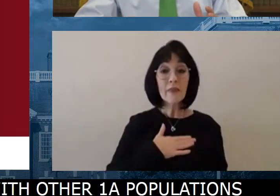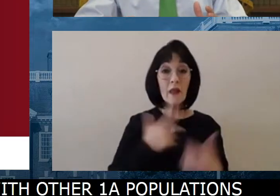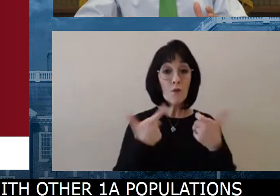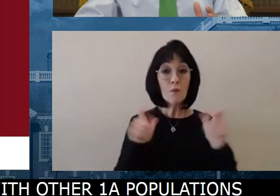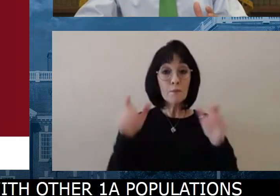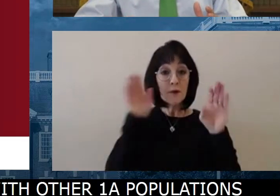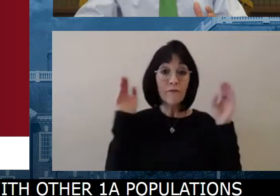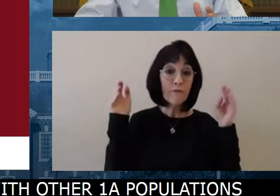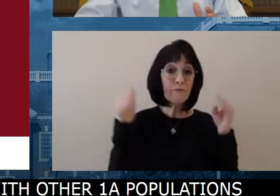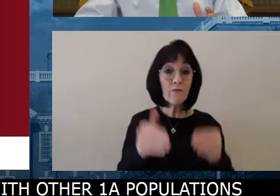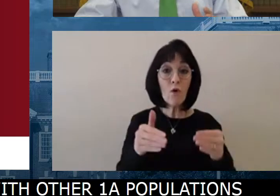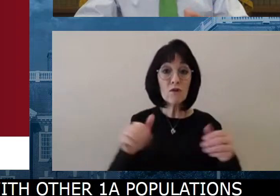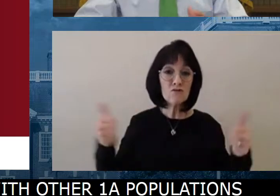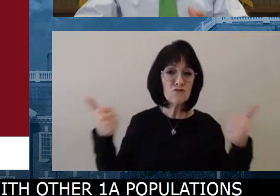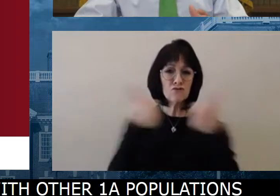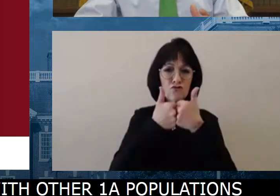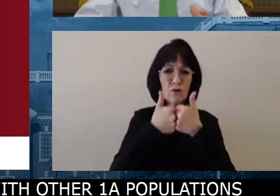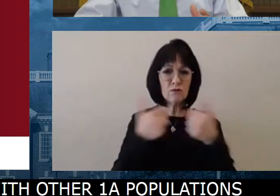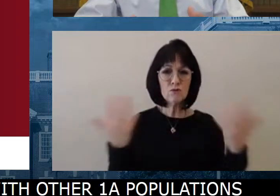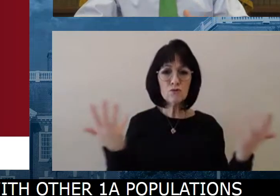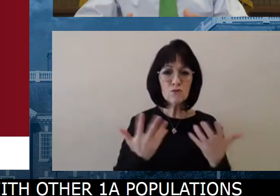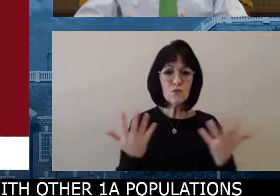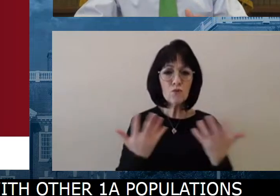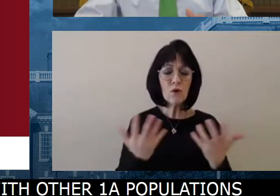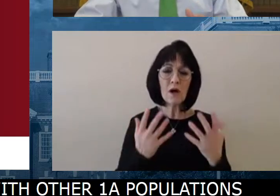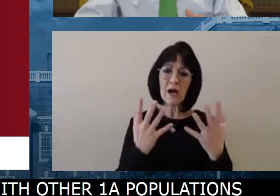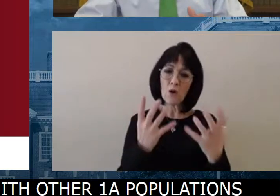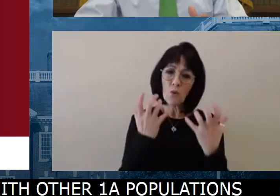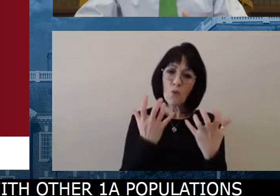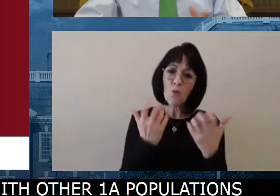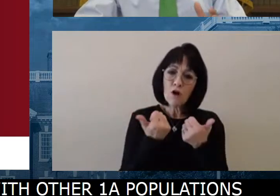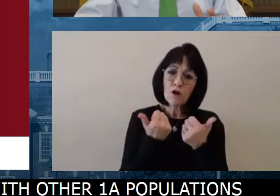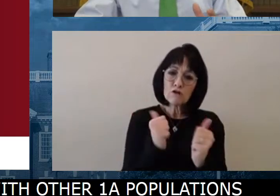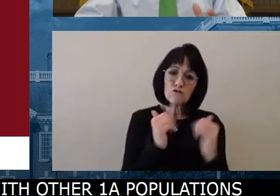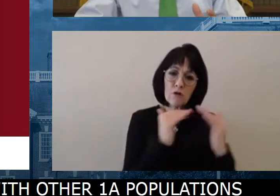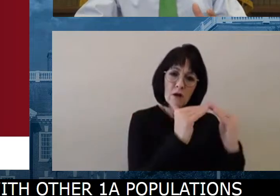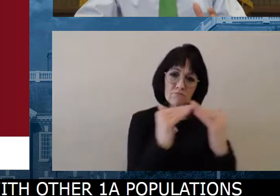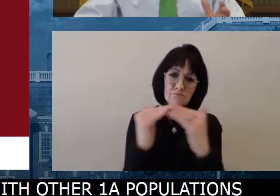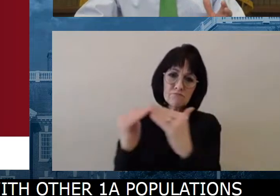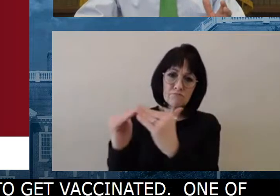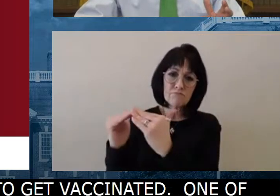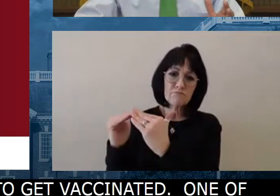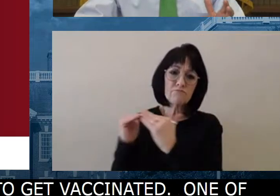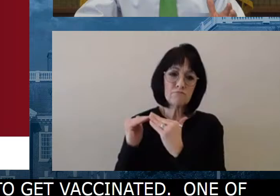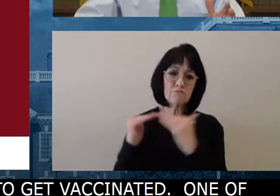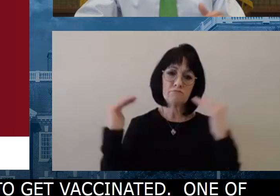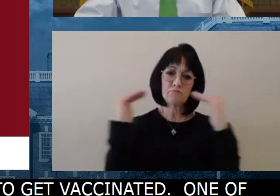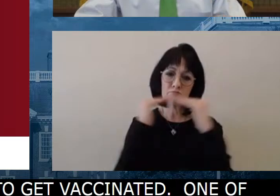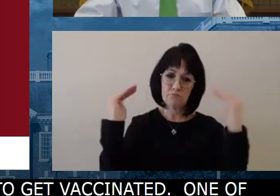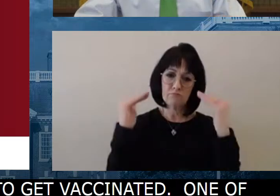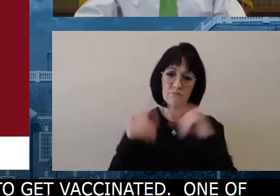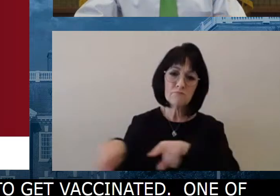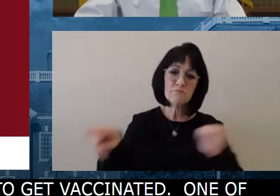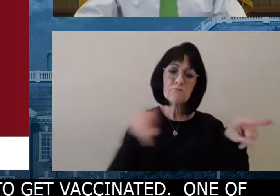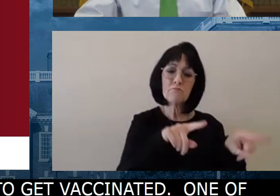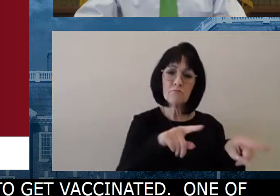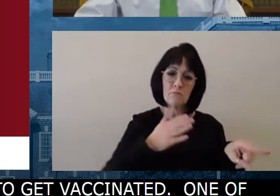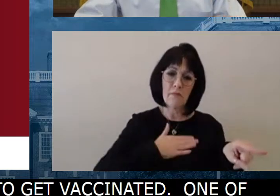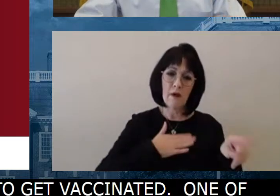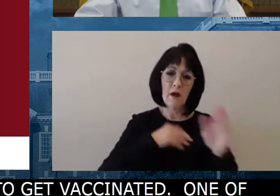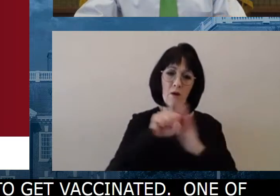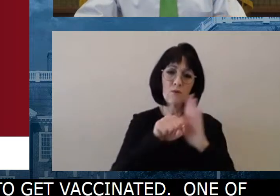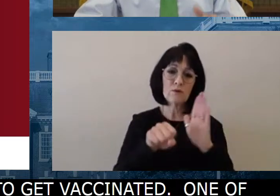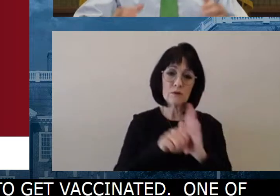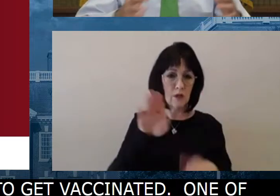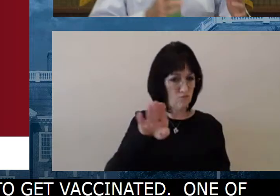frankly, is getting an equitable distribution of the vaccine across our state. You've heard me say before that our goal